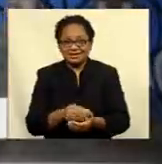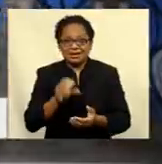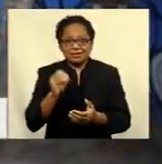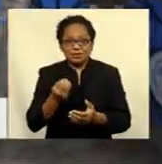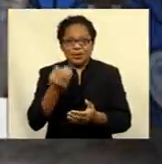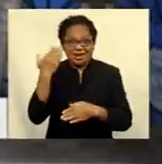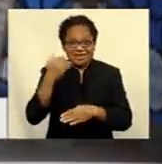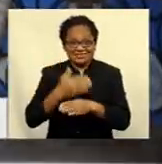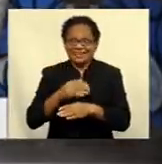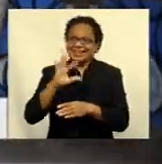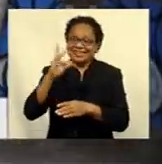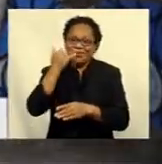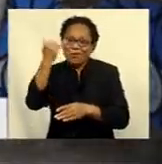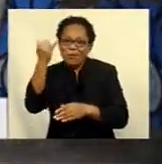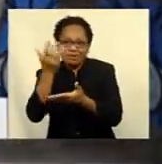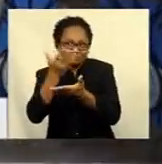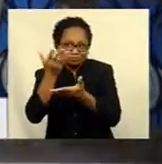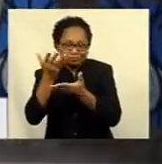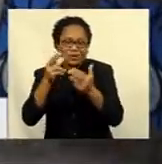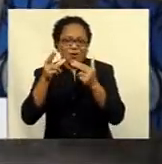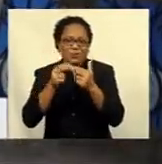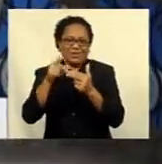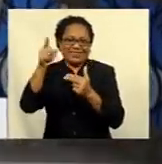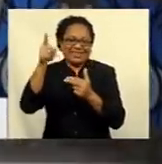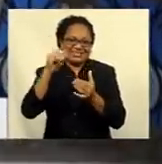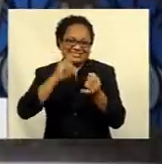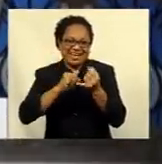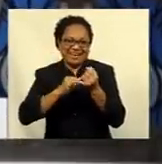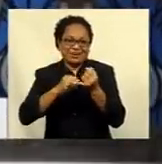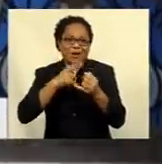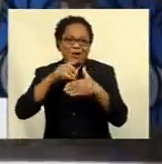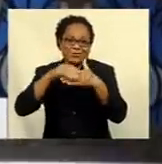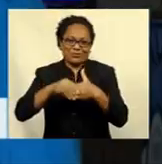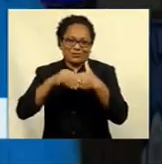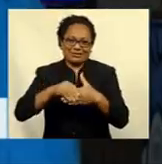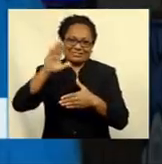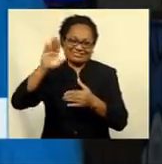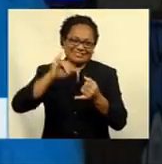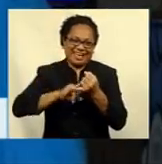last night after the final just to congratulate him.